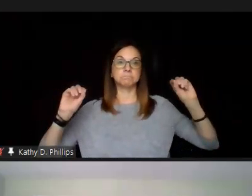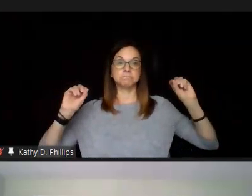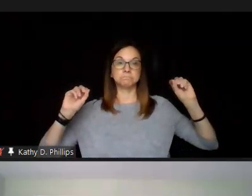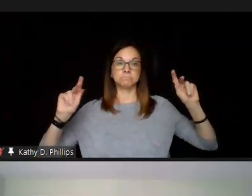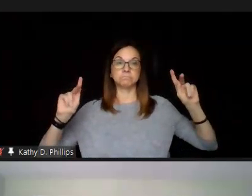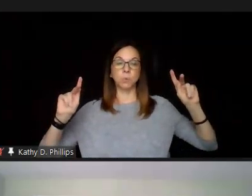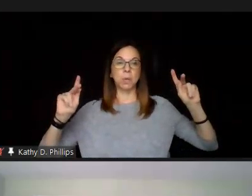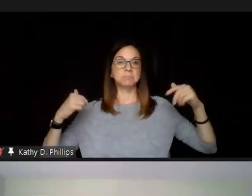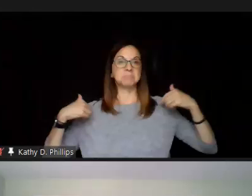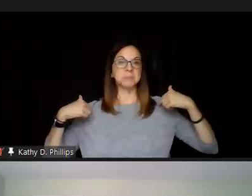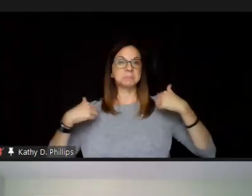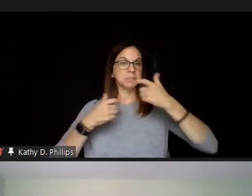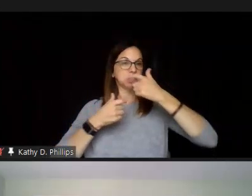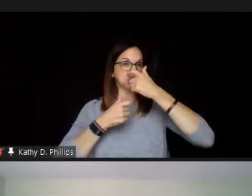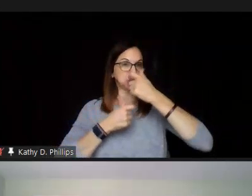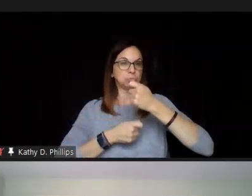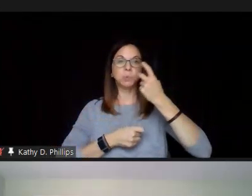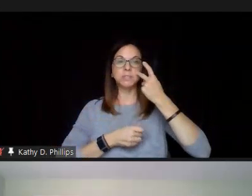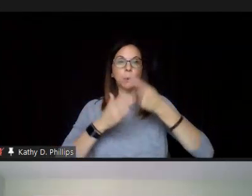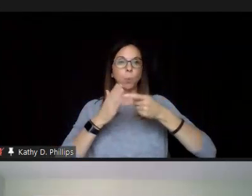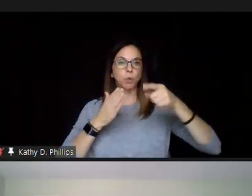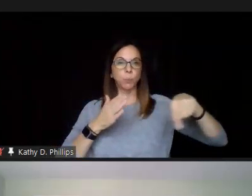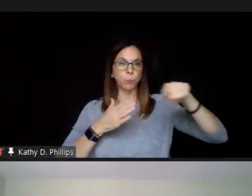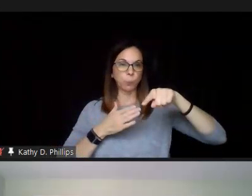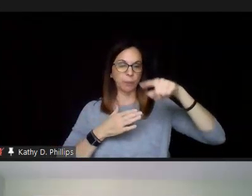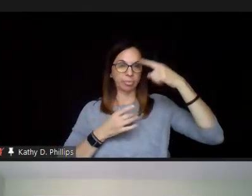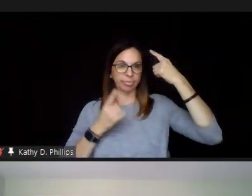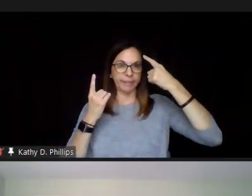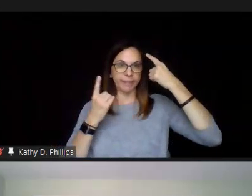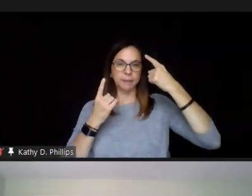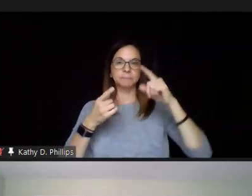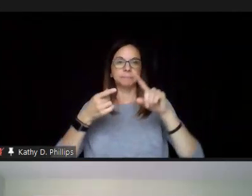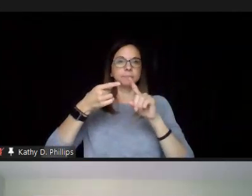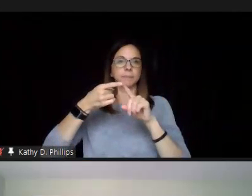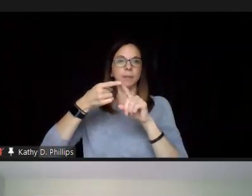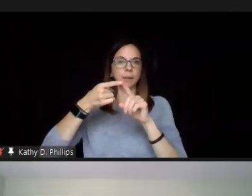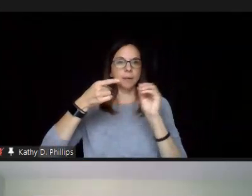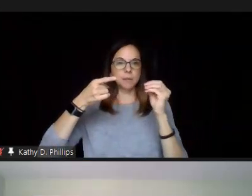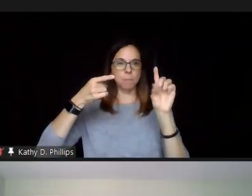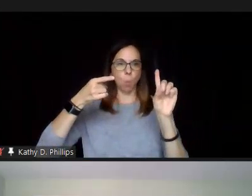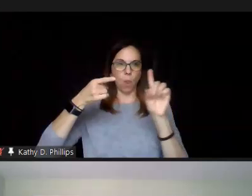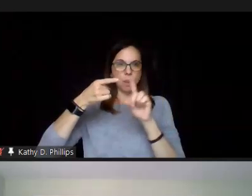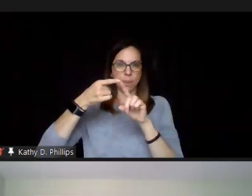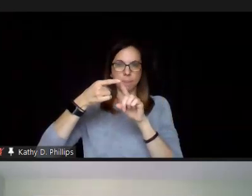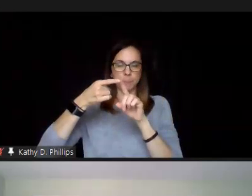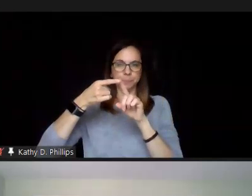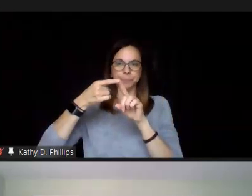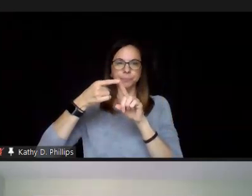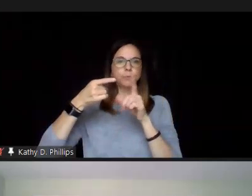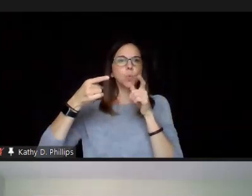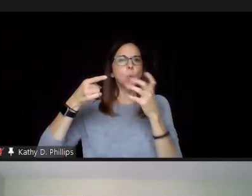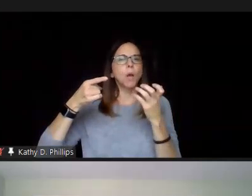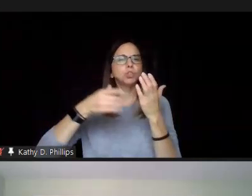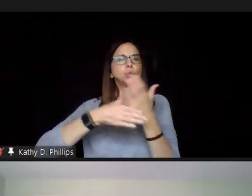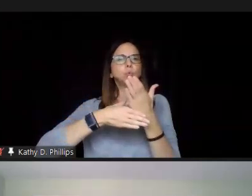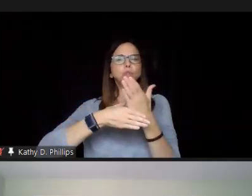Okay, well, I'm interested to see what you think. Let's take the first picture, number 1. Who'd like to